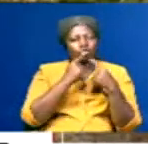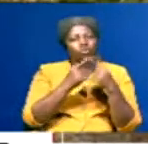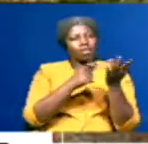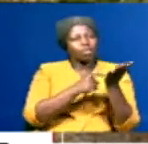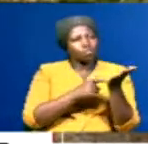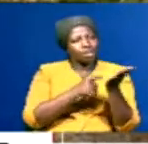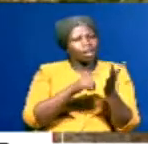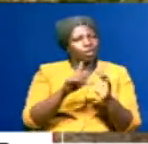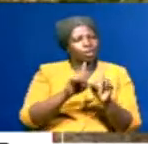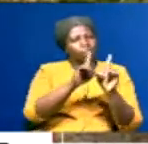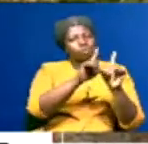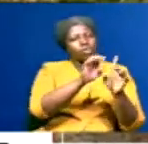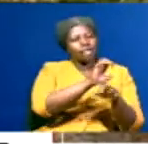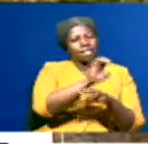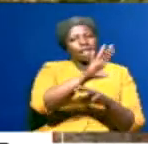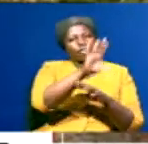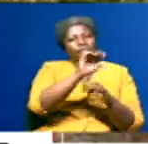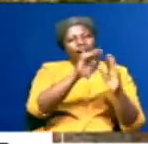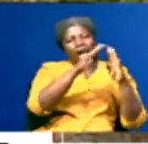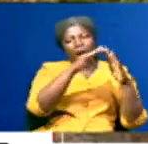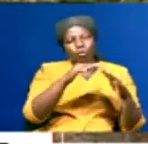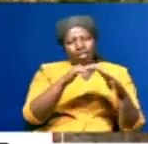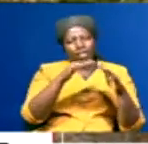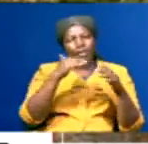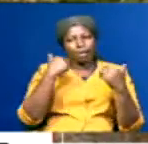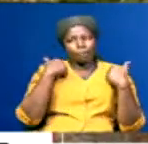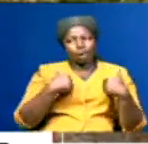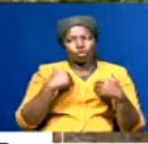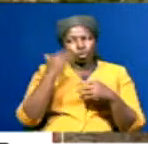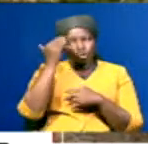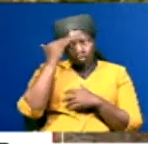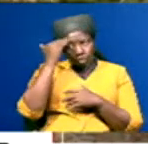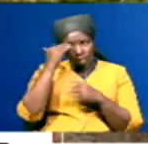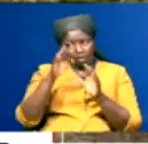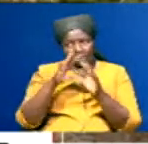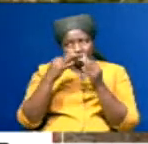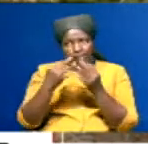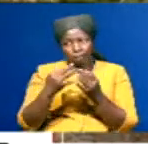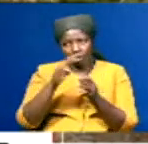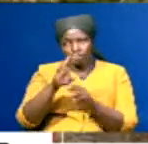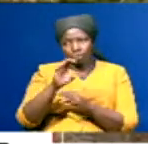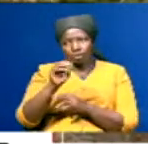East Africa House. I knew the family of Bomanis.